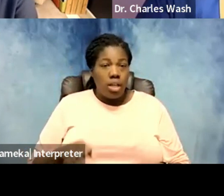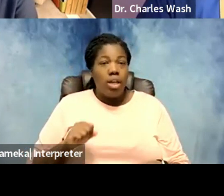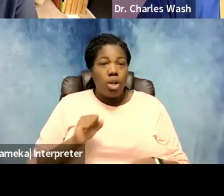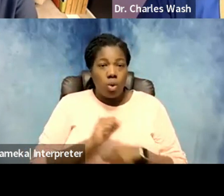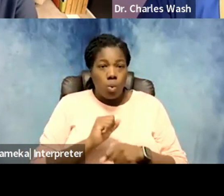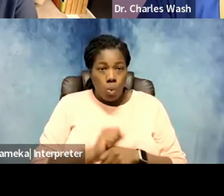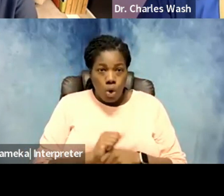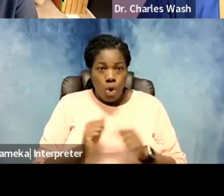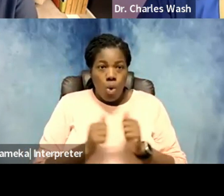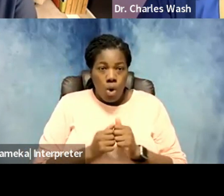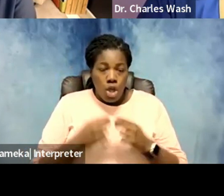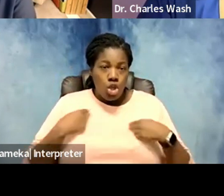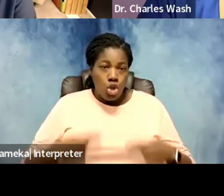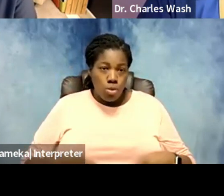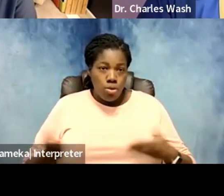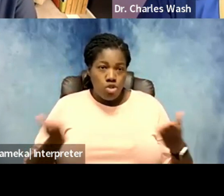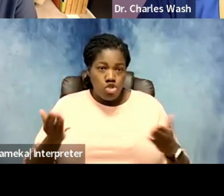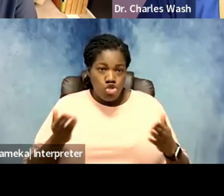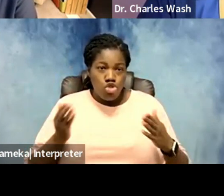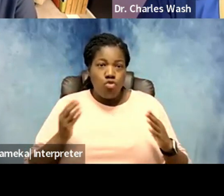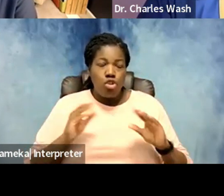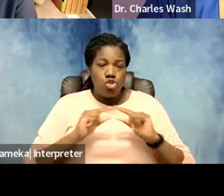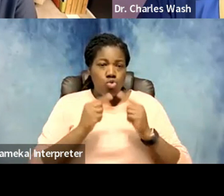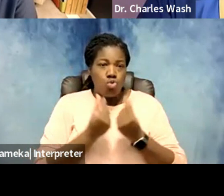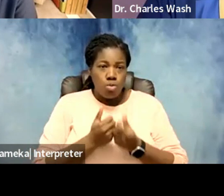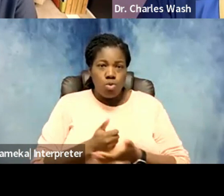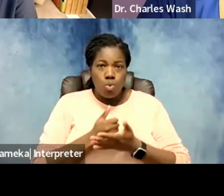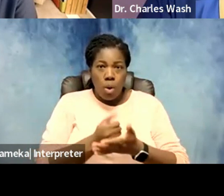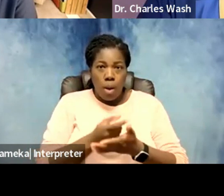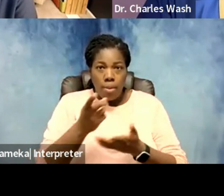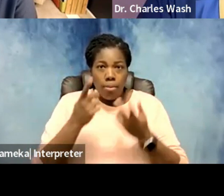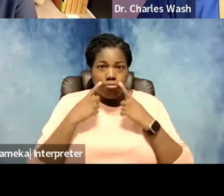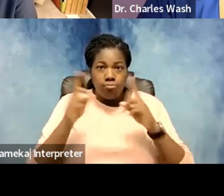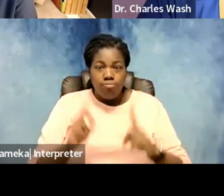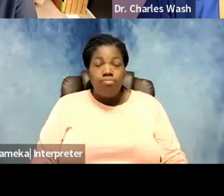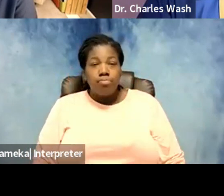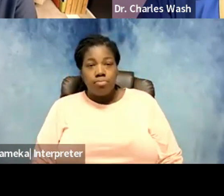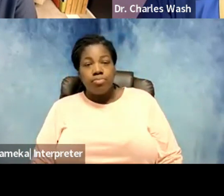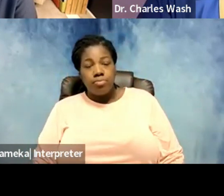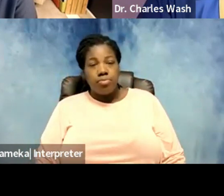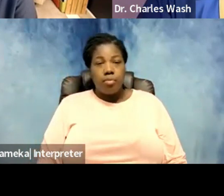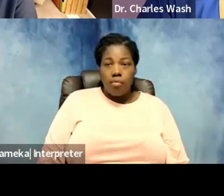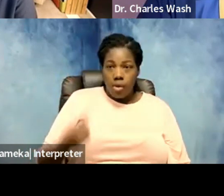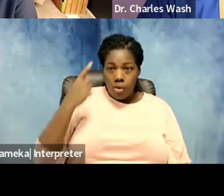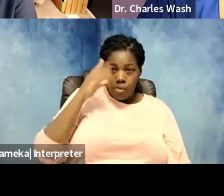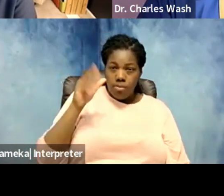your human service partners out there to help them do their work. And I think, Cassie,